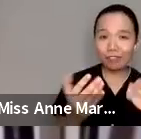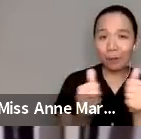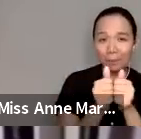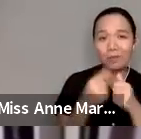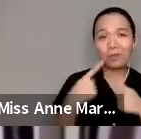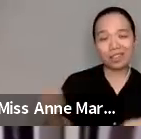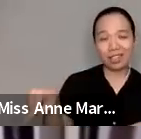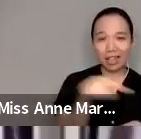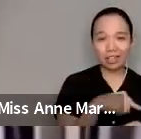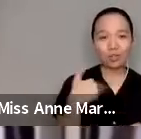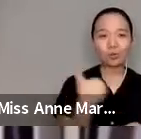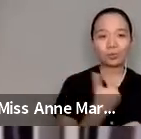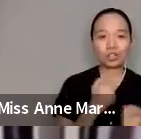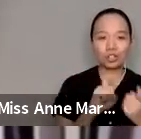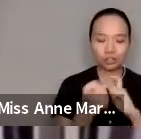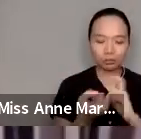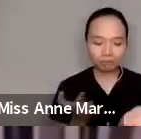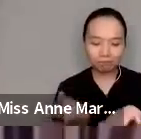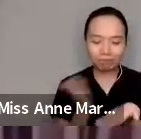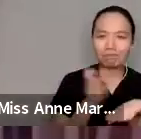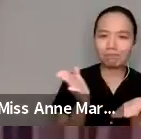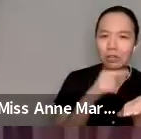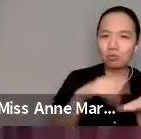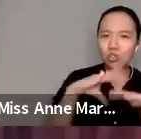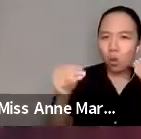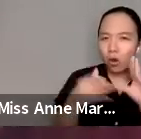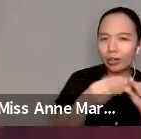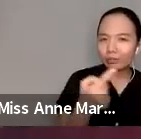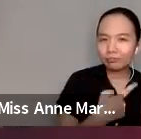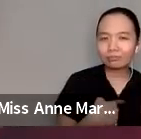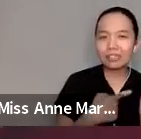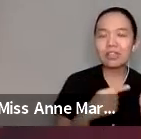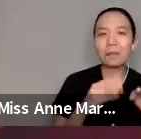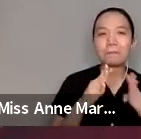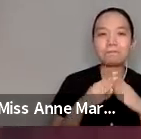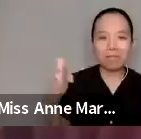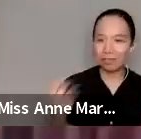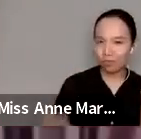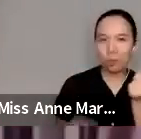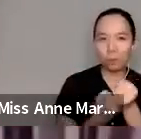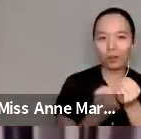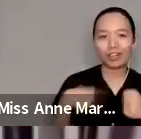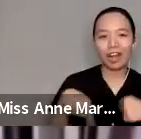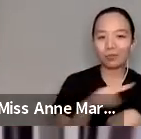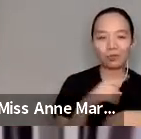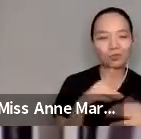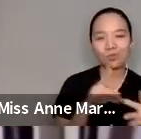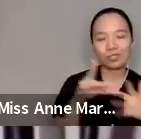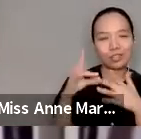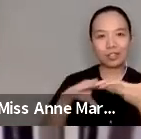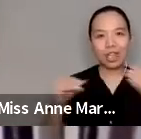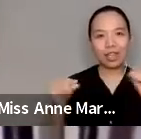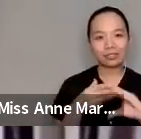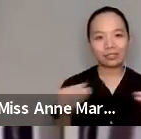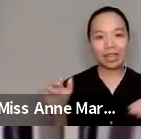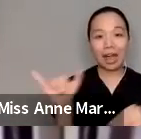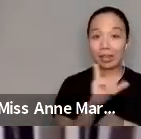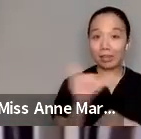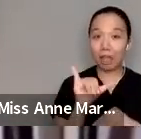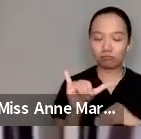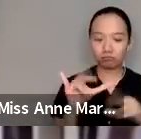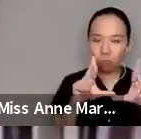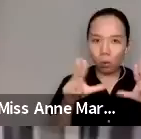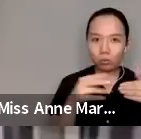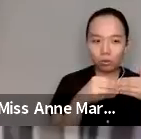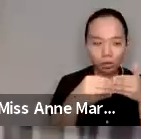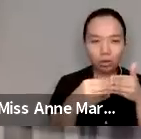us as we turn each page of our story and for being the biggest supporters in our unique tales. Like a ruler, you lead